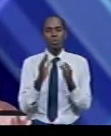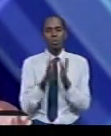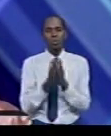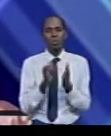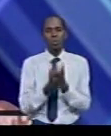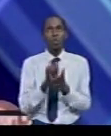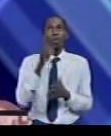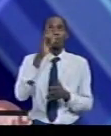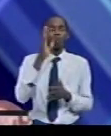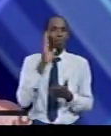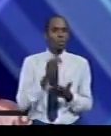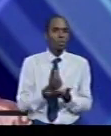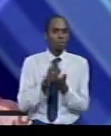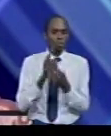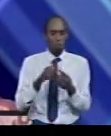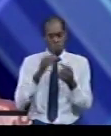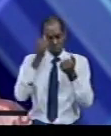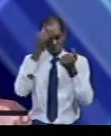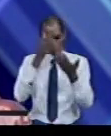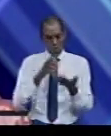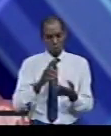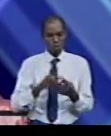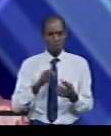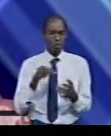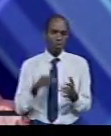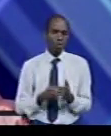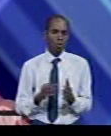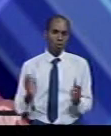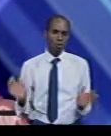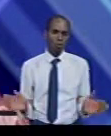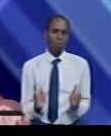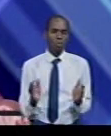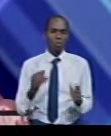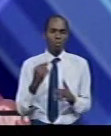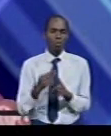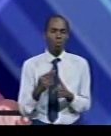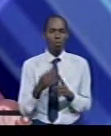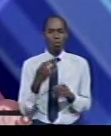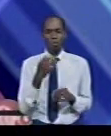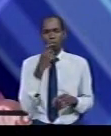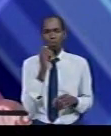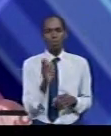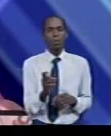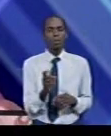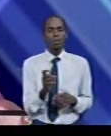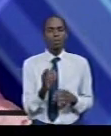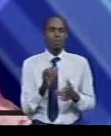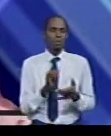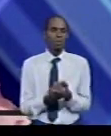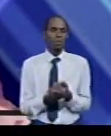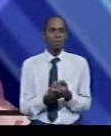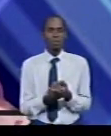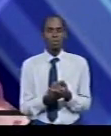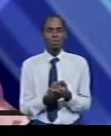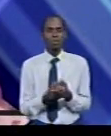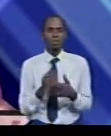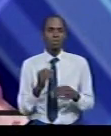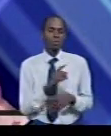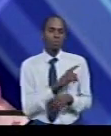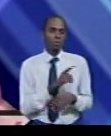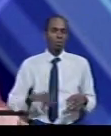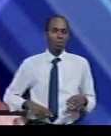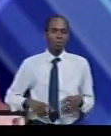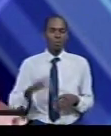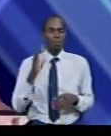be obedient to this command, to this charge of the Lord Jesus Christ, that the Lord will